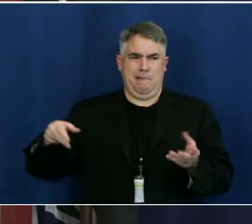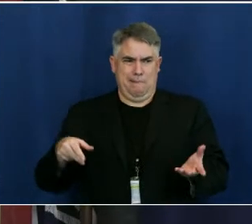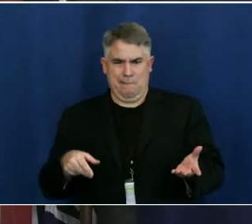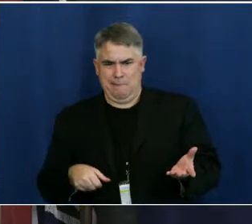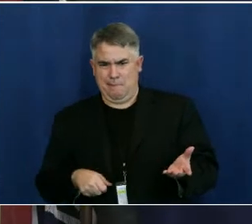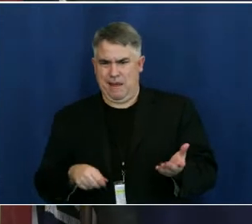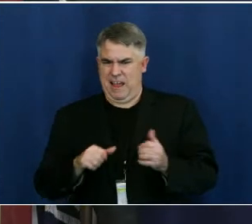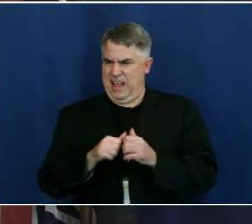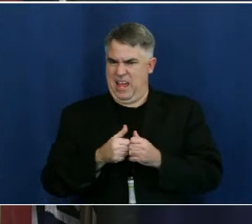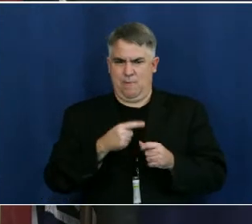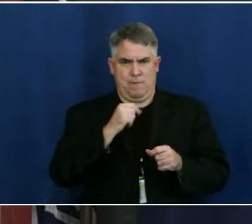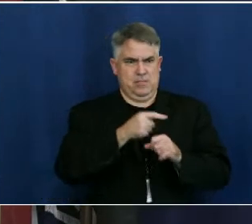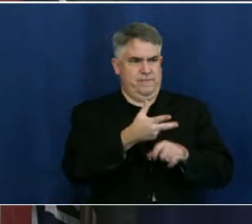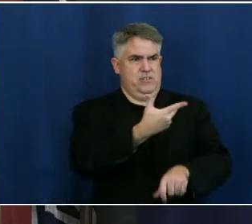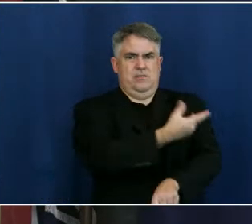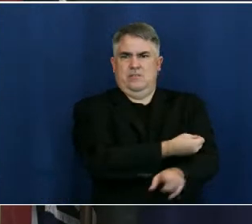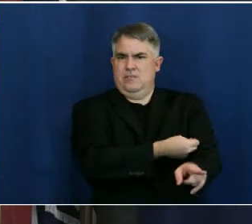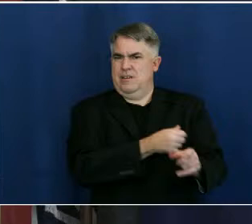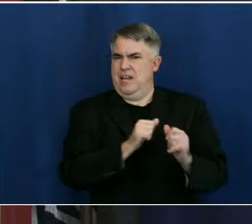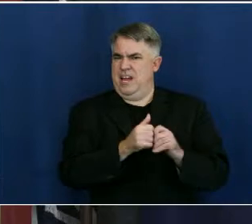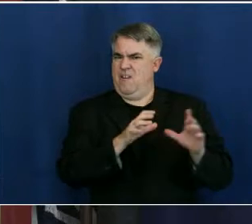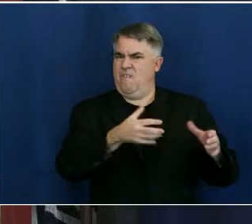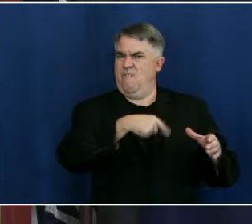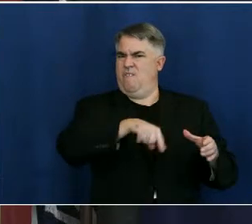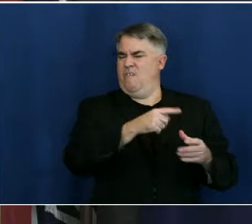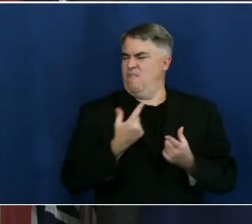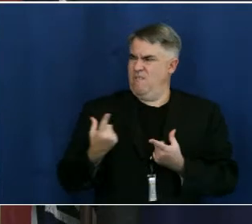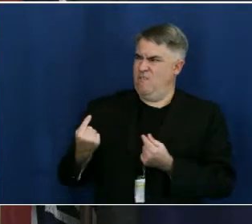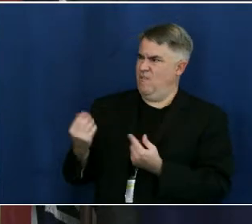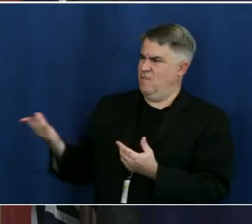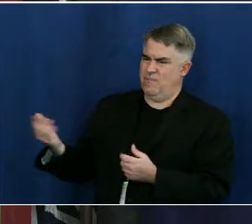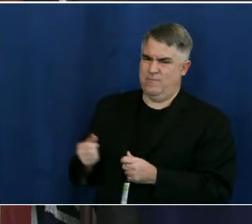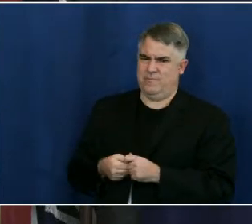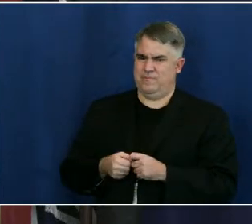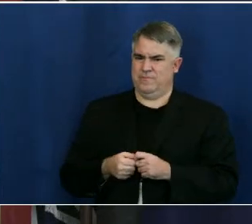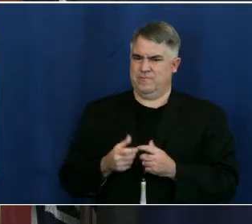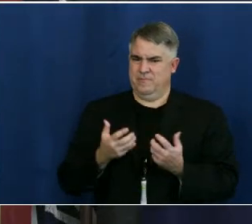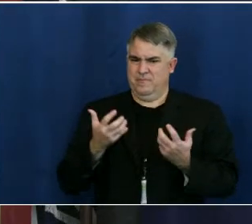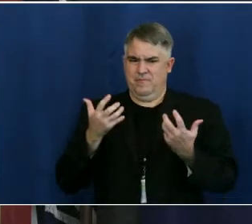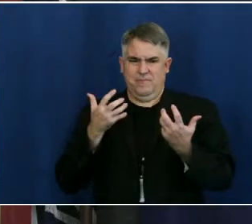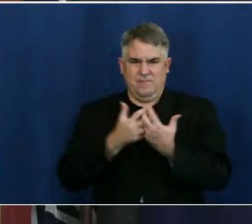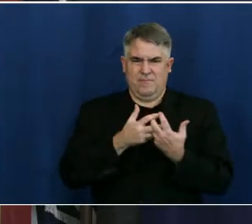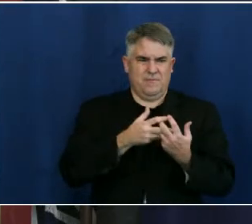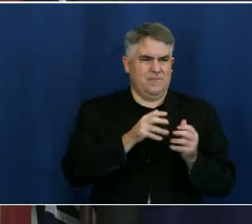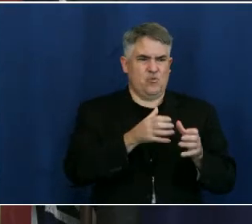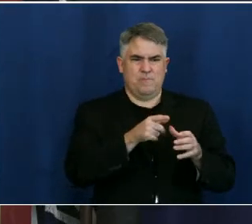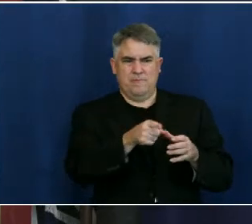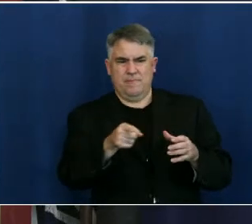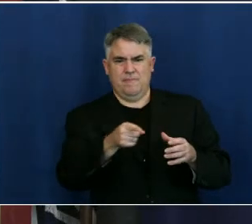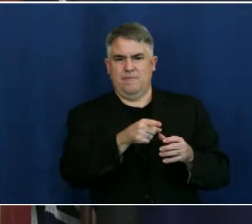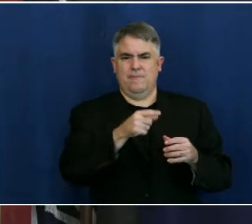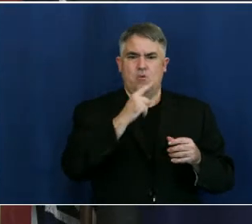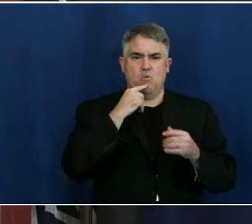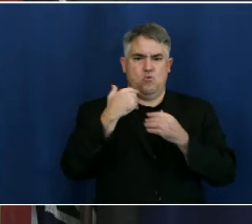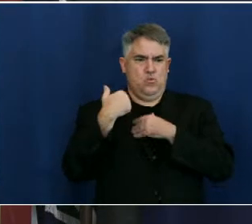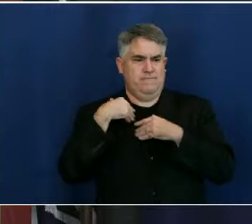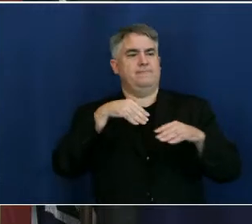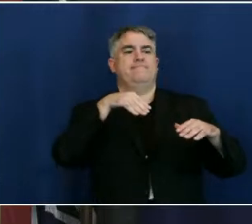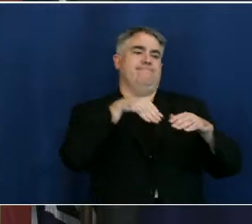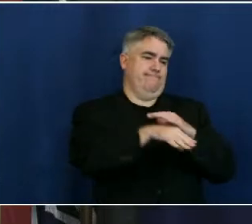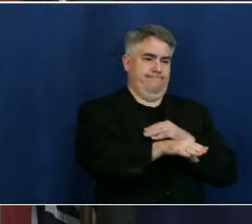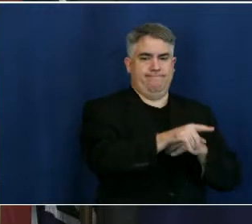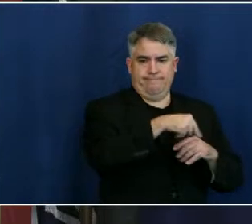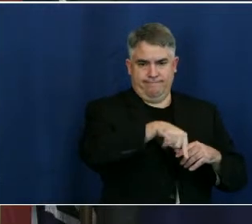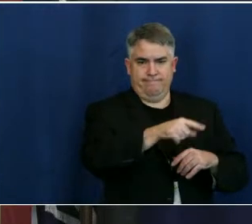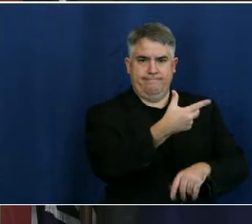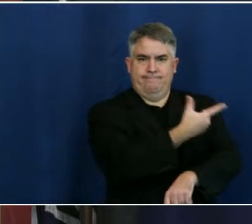vaccinations? Where is this group in the distribution phases, and who will be administering these vaccinations? Yeah, thank you, Mario. That's a